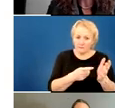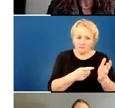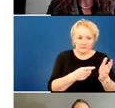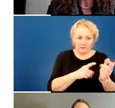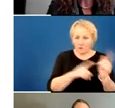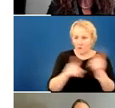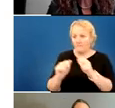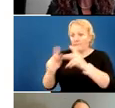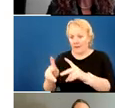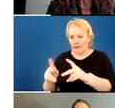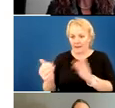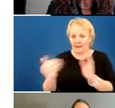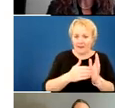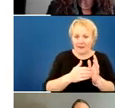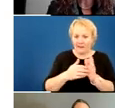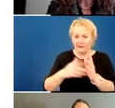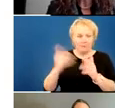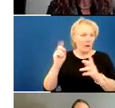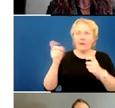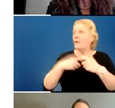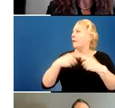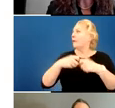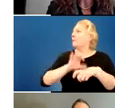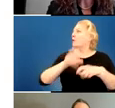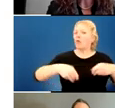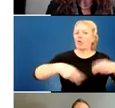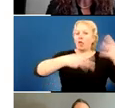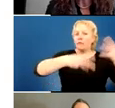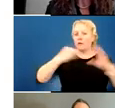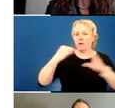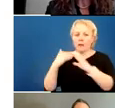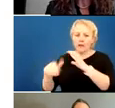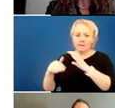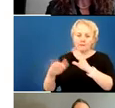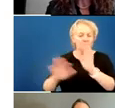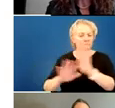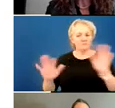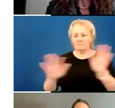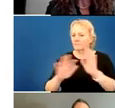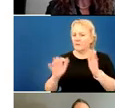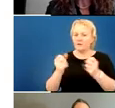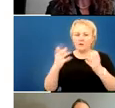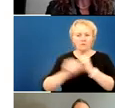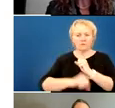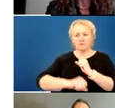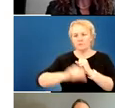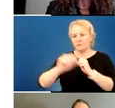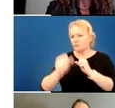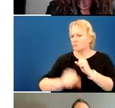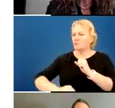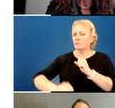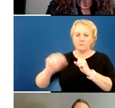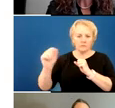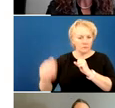location to upload documents, to email them, and that slowed down the process for